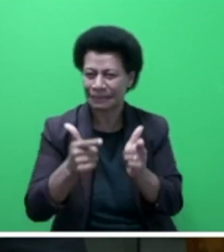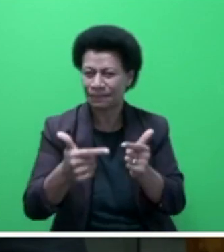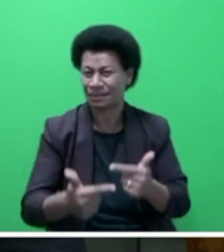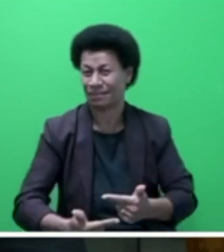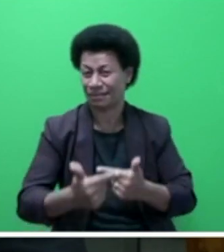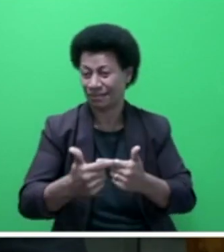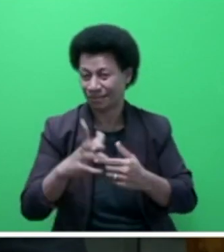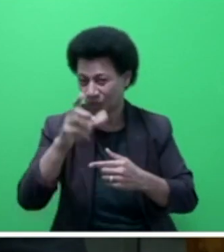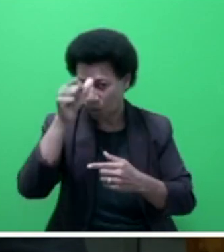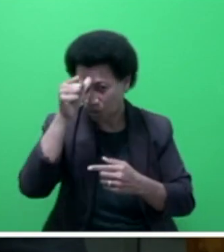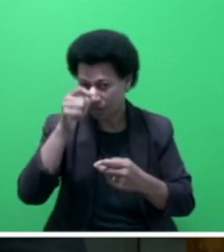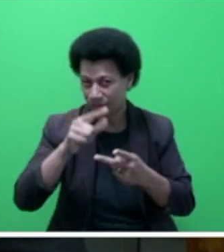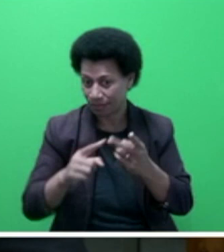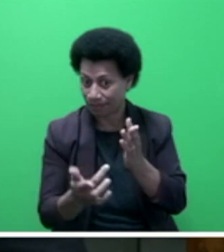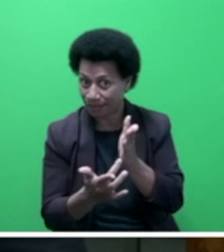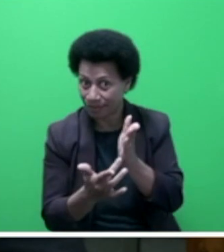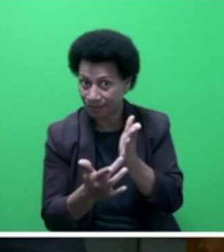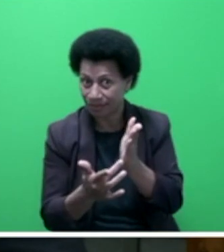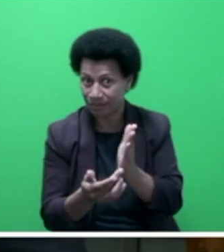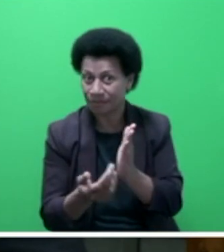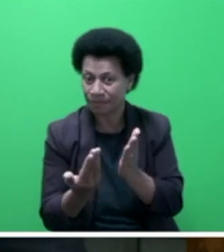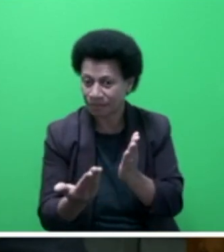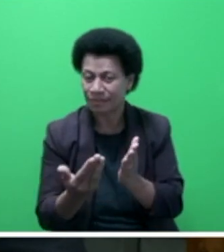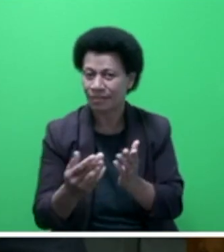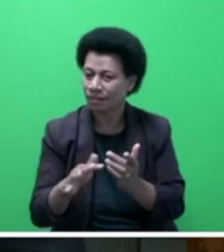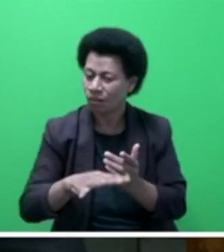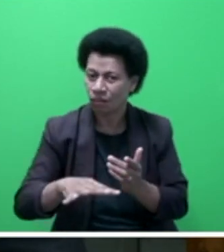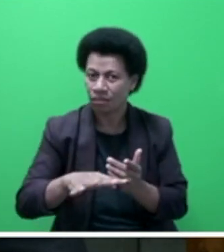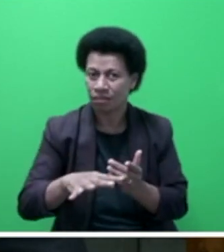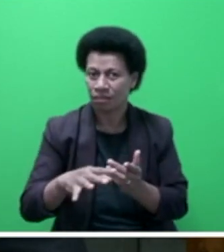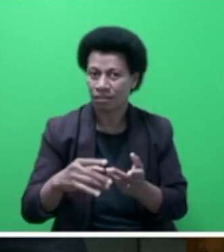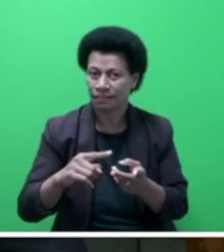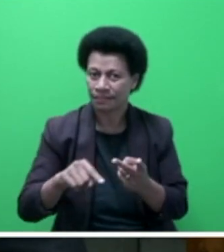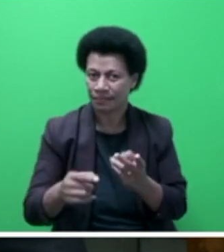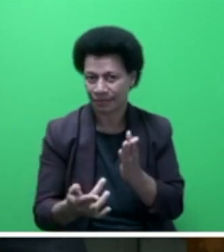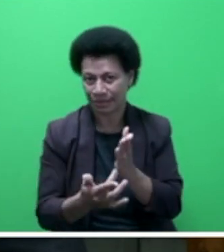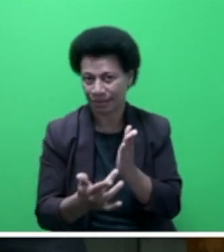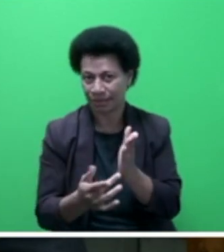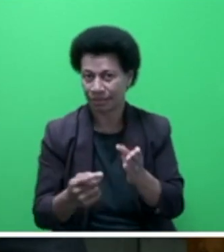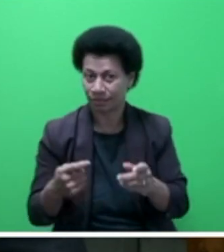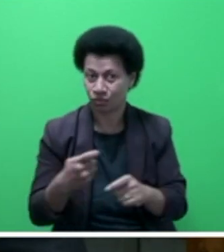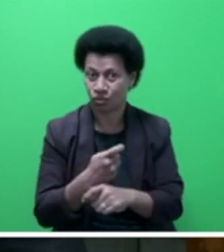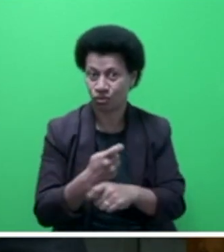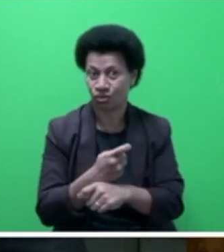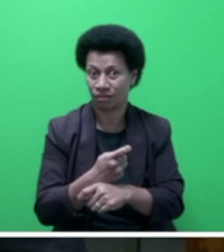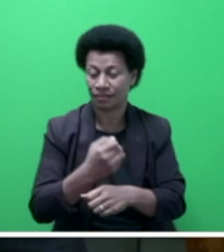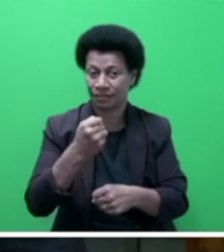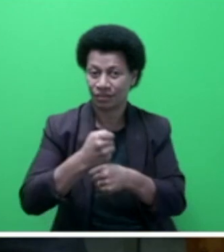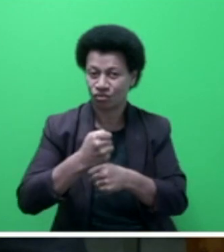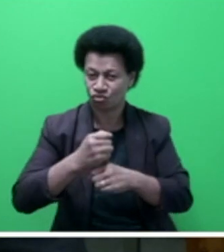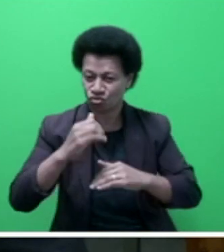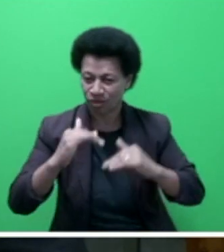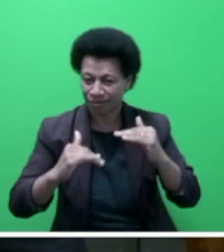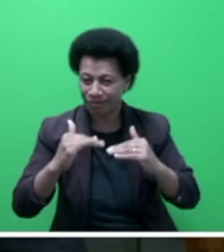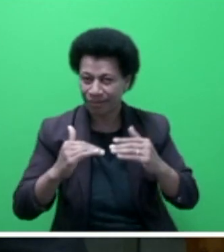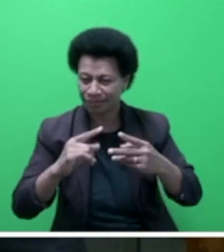technical skills on gender transformative concepts and application of technical tools, including gender analysis, gender